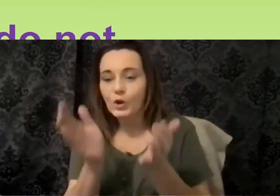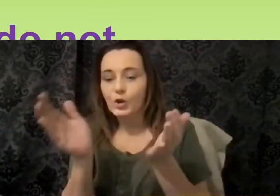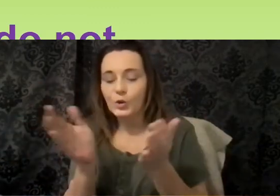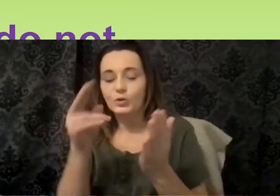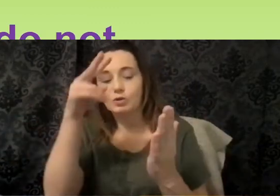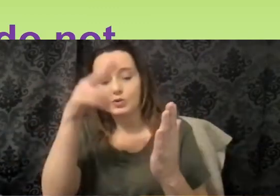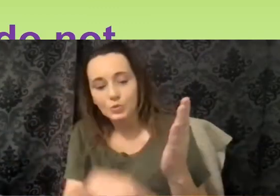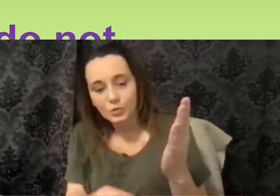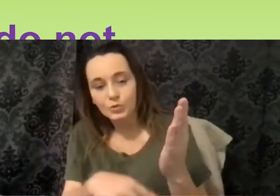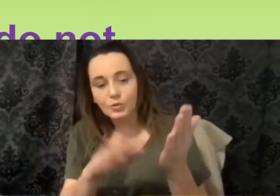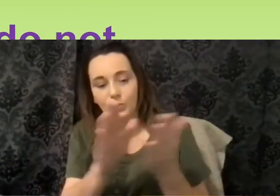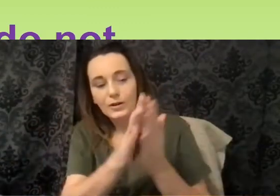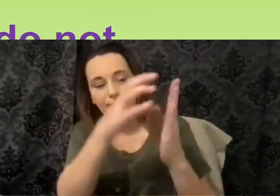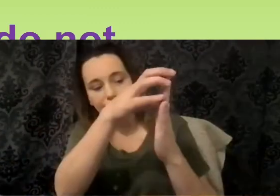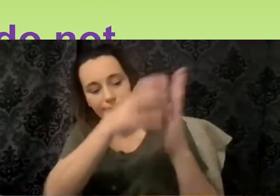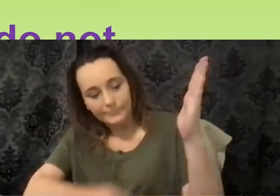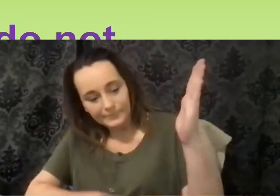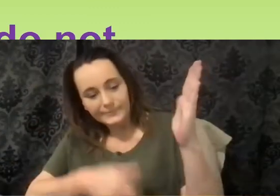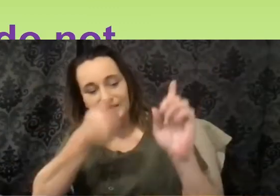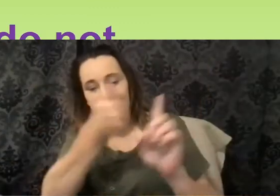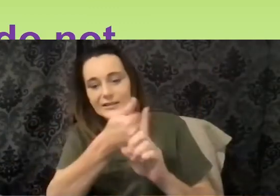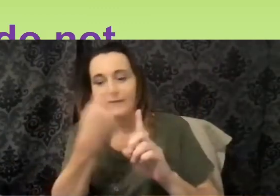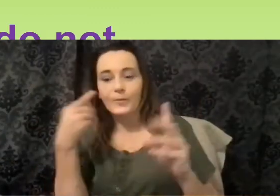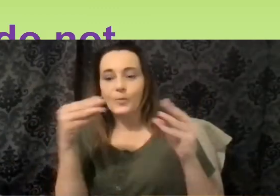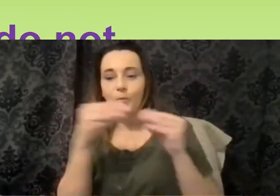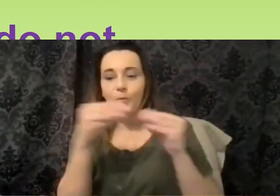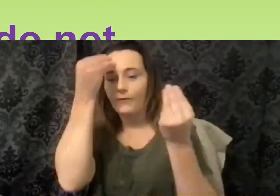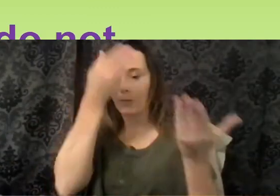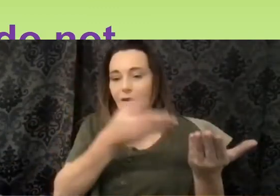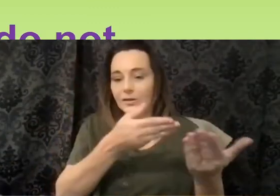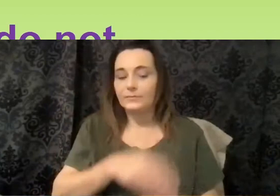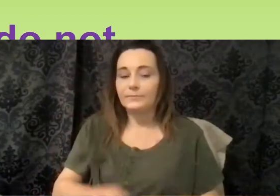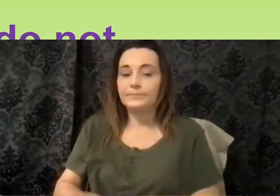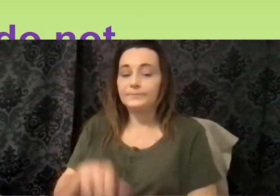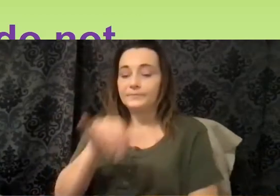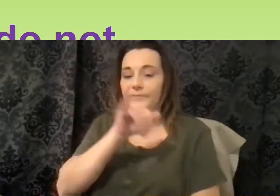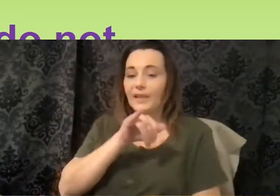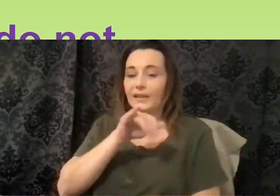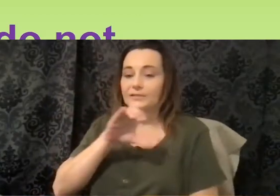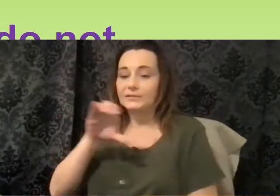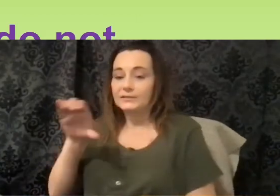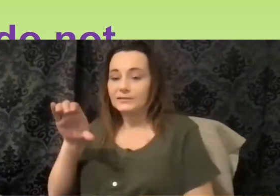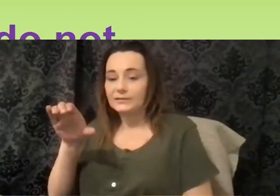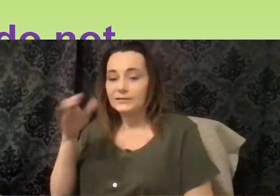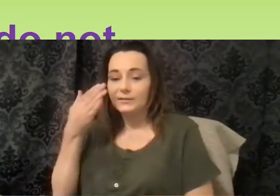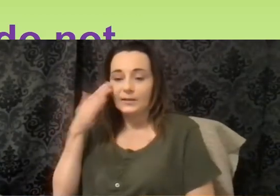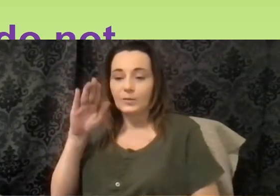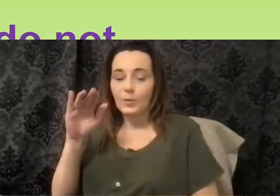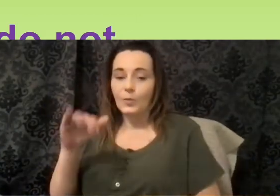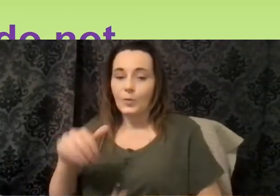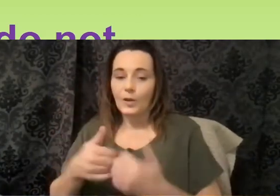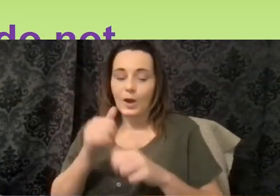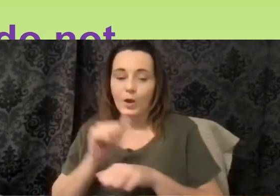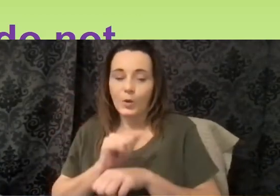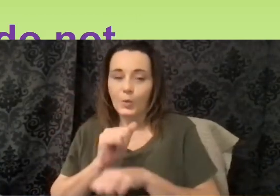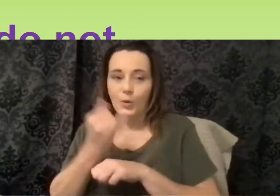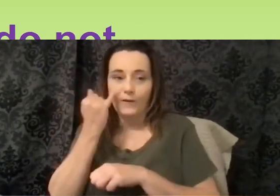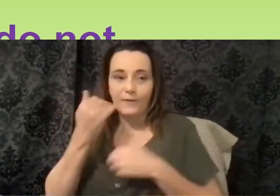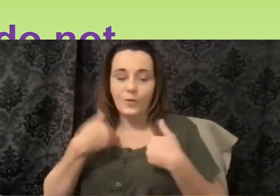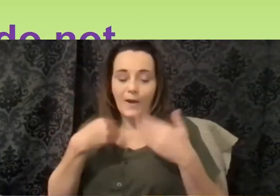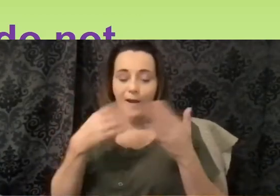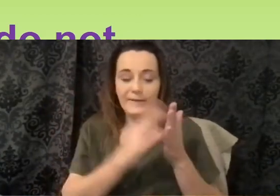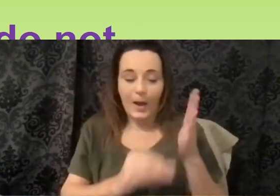document itself for more information, all right? So the ICC, I don't know how you're working it there, if you have copies on the